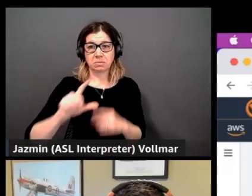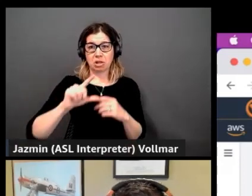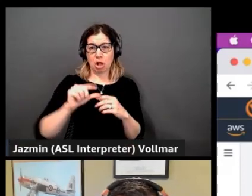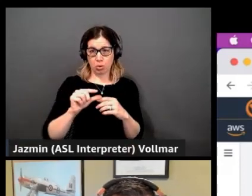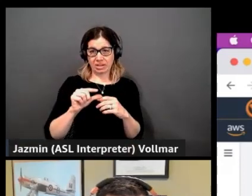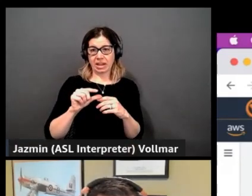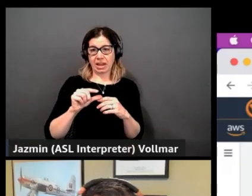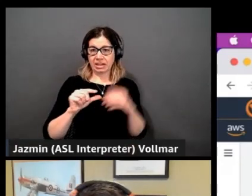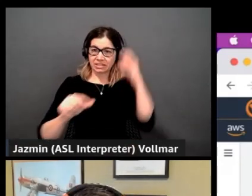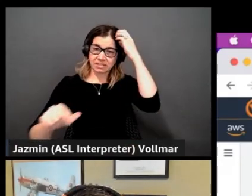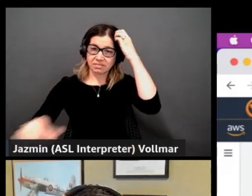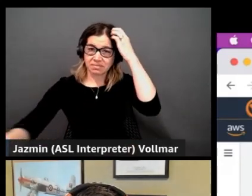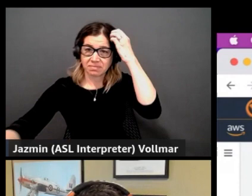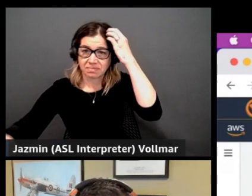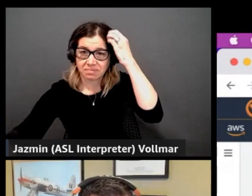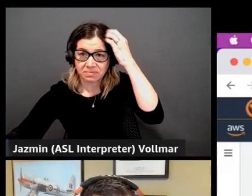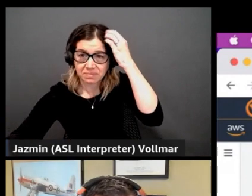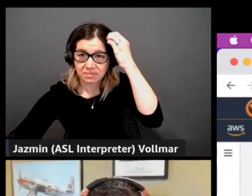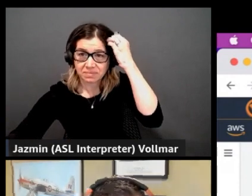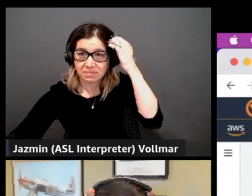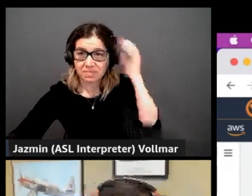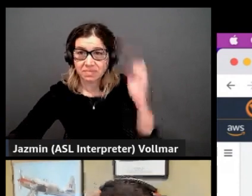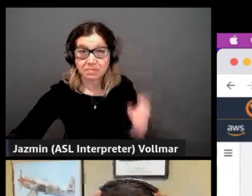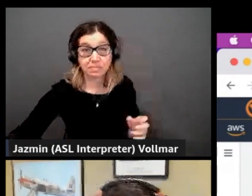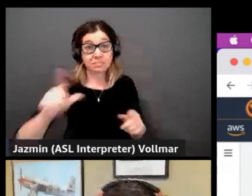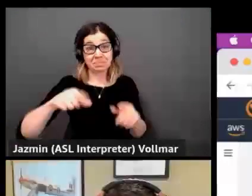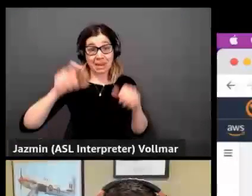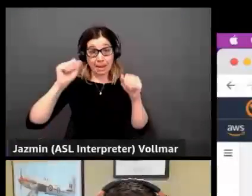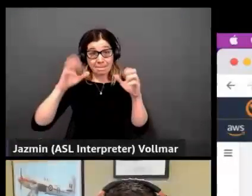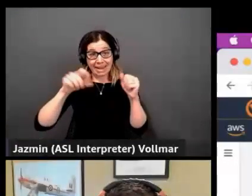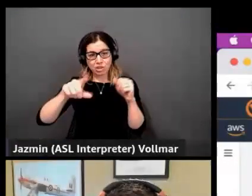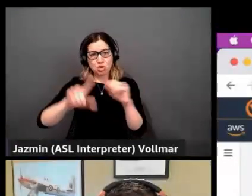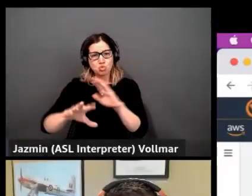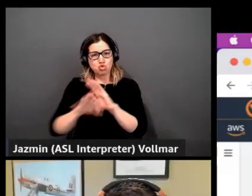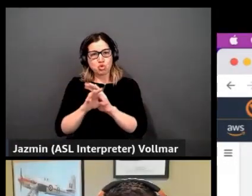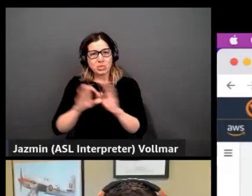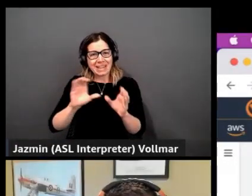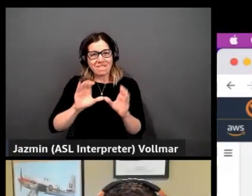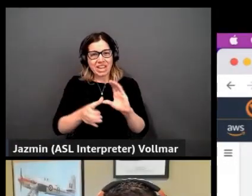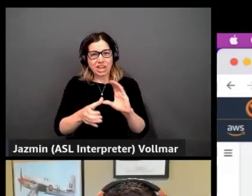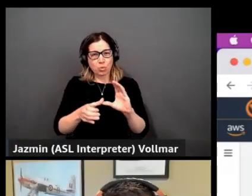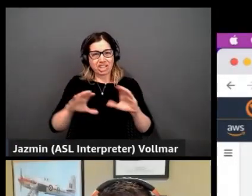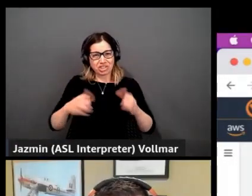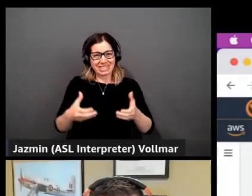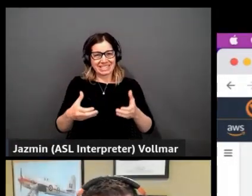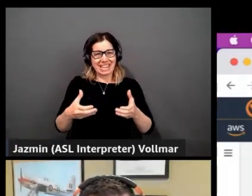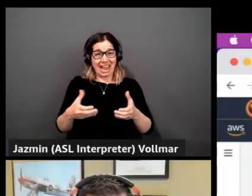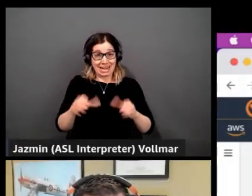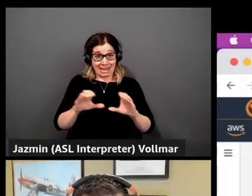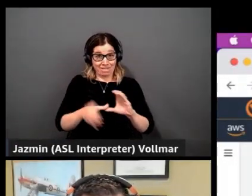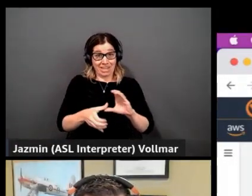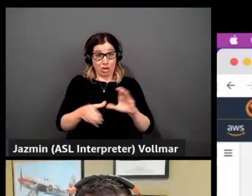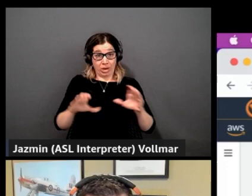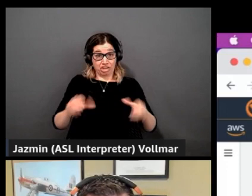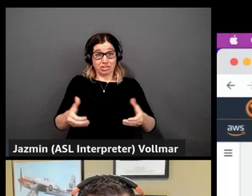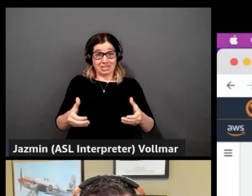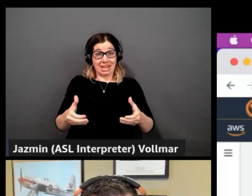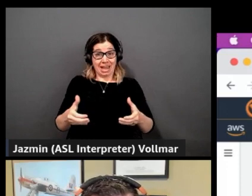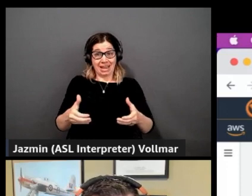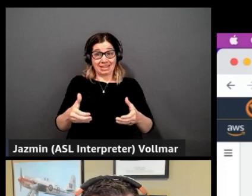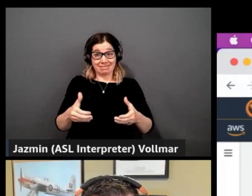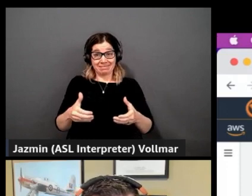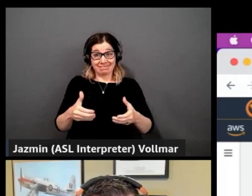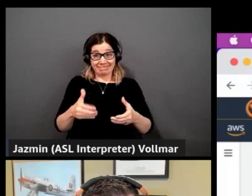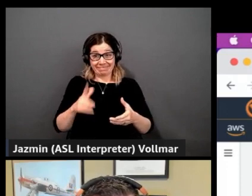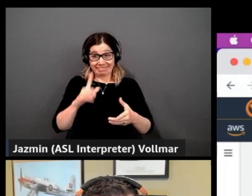And the main thing about this is that you choose a configuration set. So if you know configuration set literally is